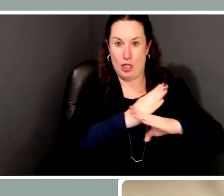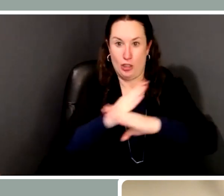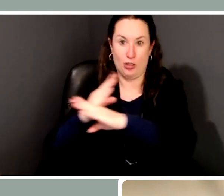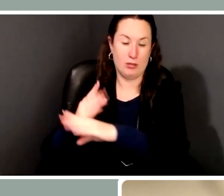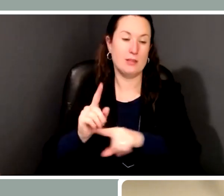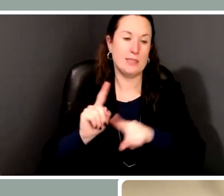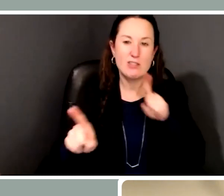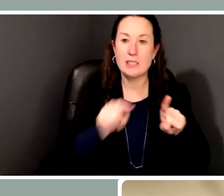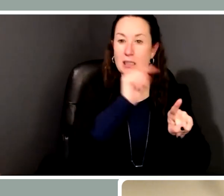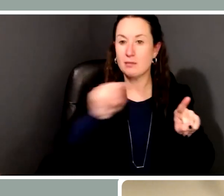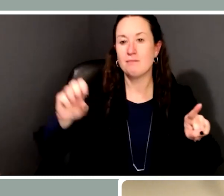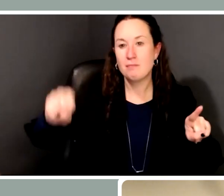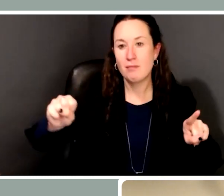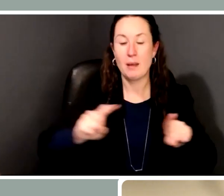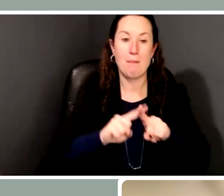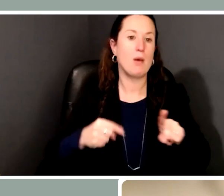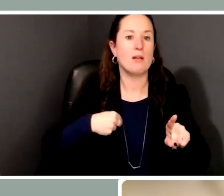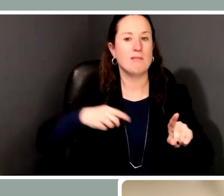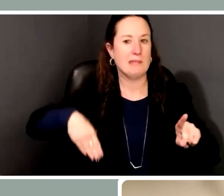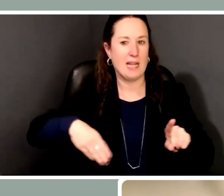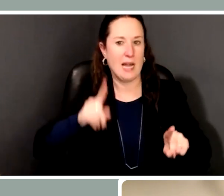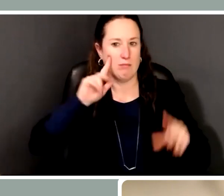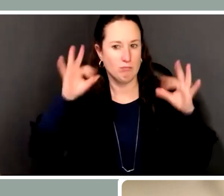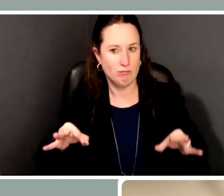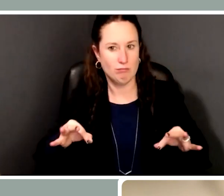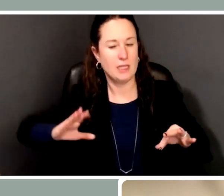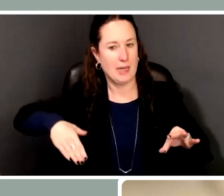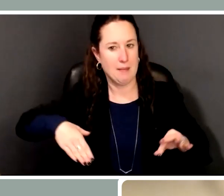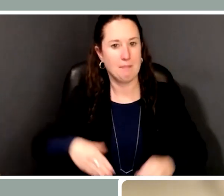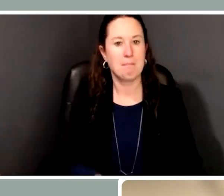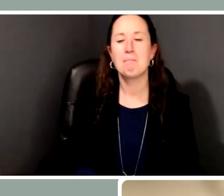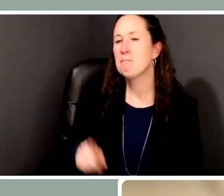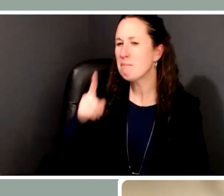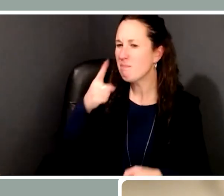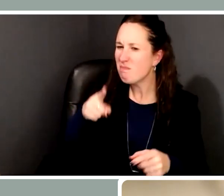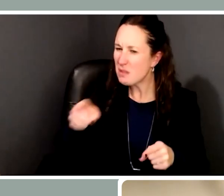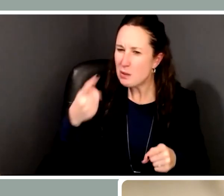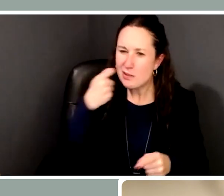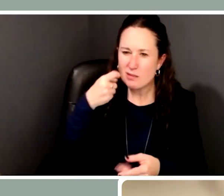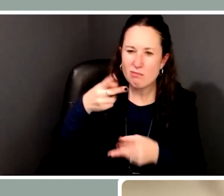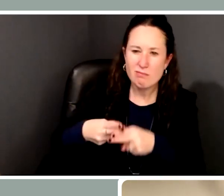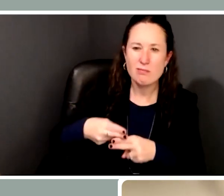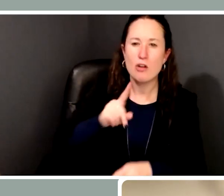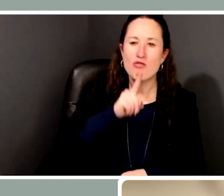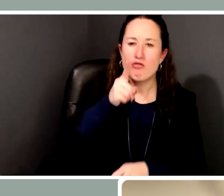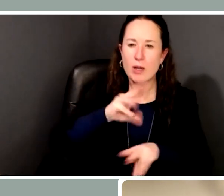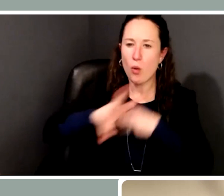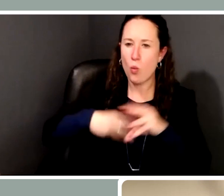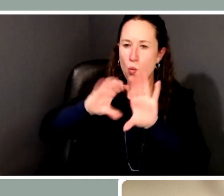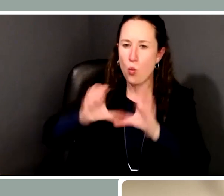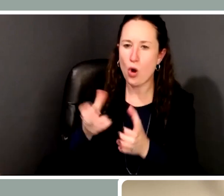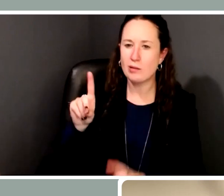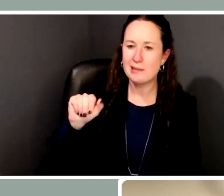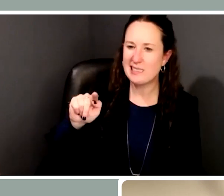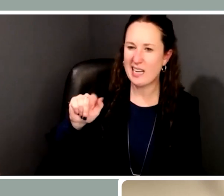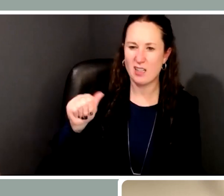yet that there are. Dr. Isaacs, can you explain what real world data is? Yeah. So real world data